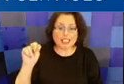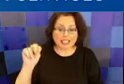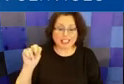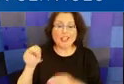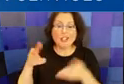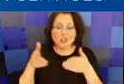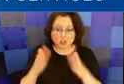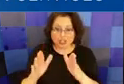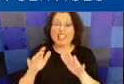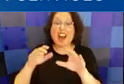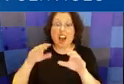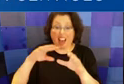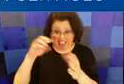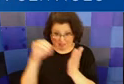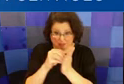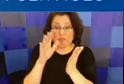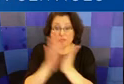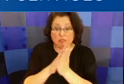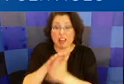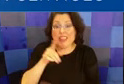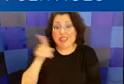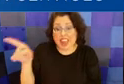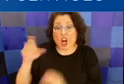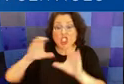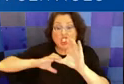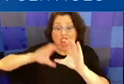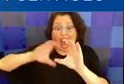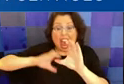the information that PennDOT has available about the project.